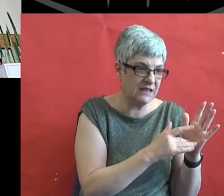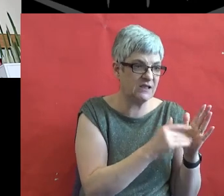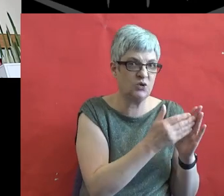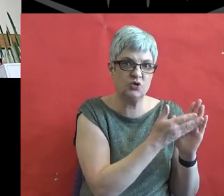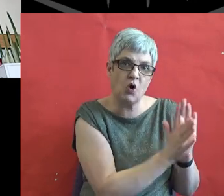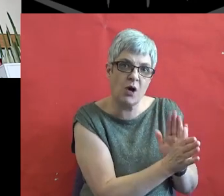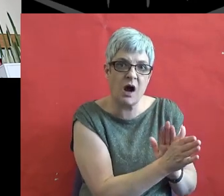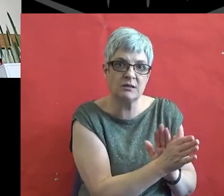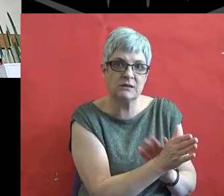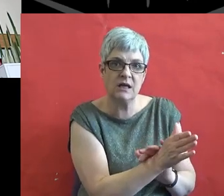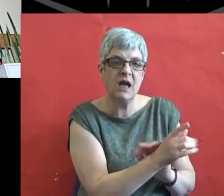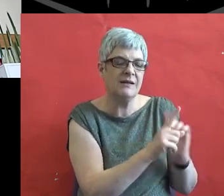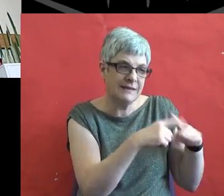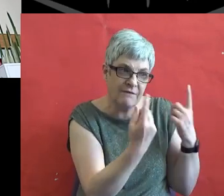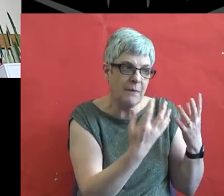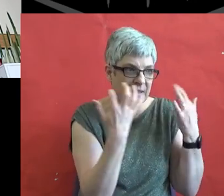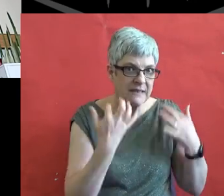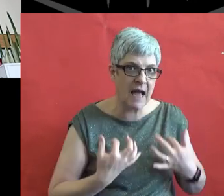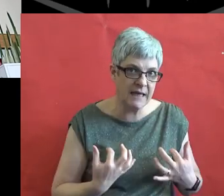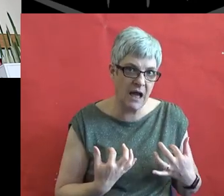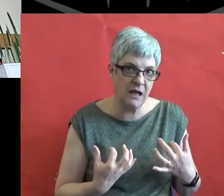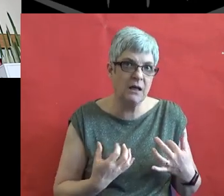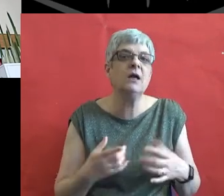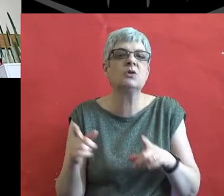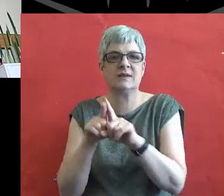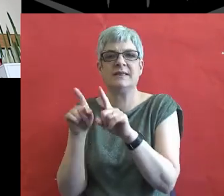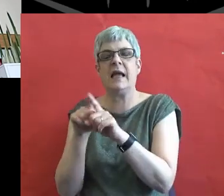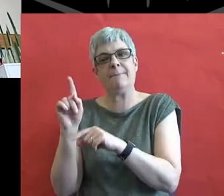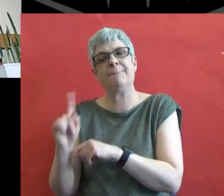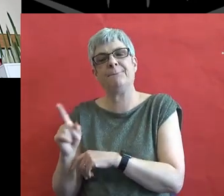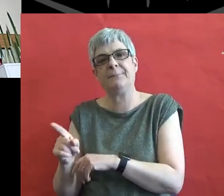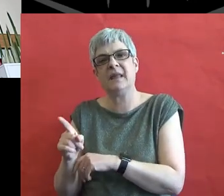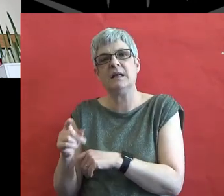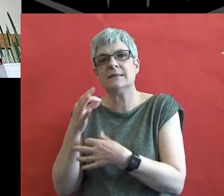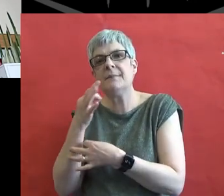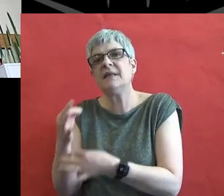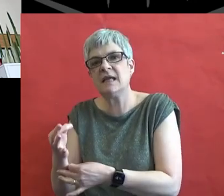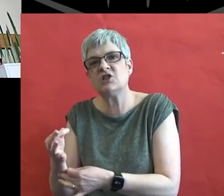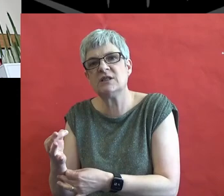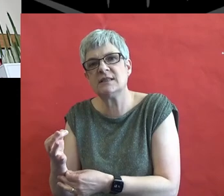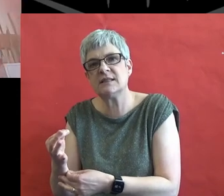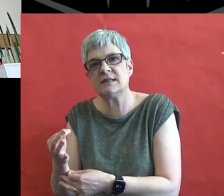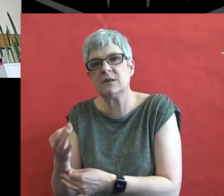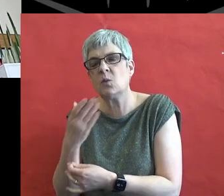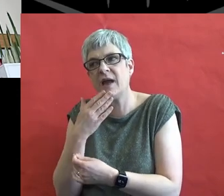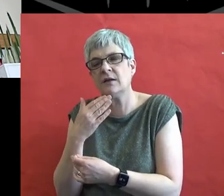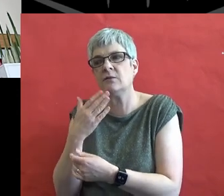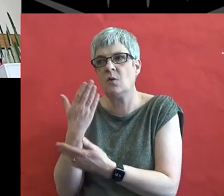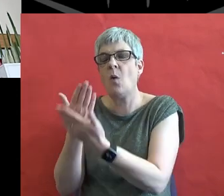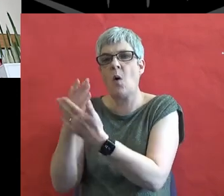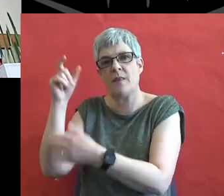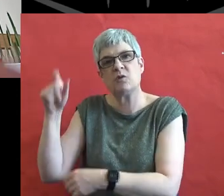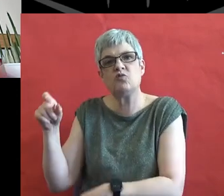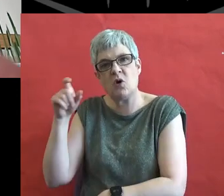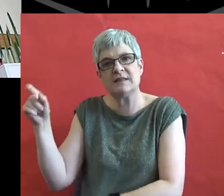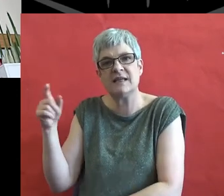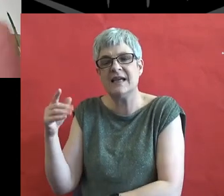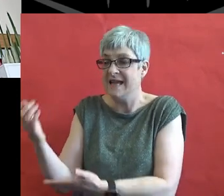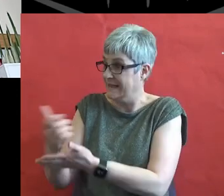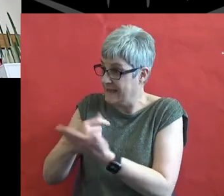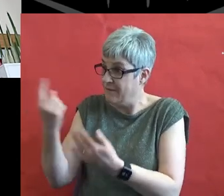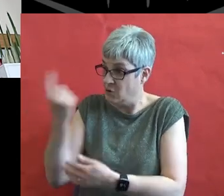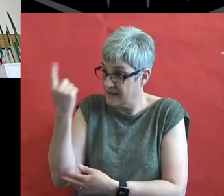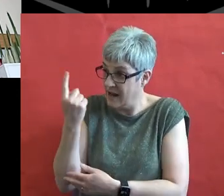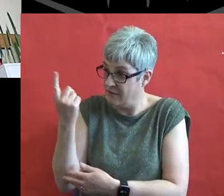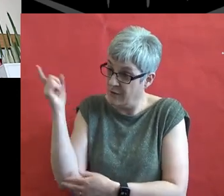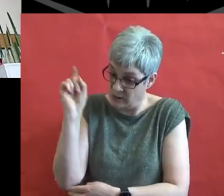to be a different kind of Messiah. So there are these temptations as he's on the cross. Save yourself. Come on down.